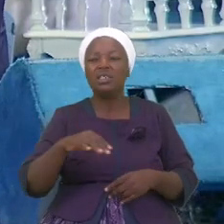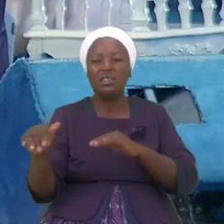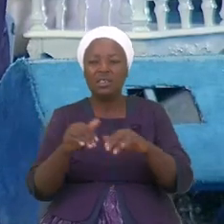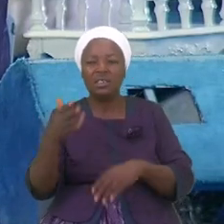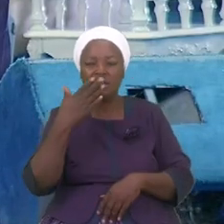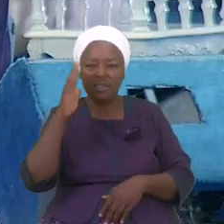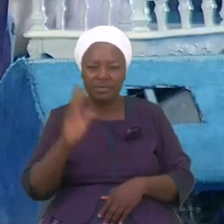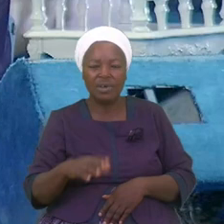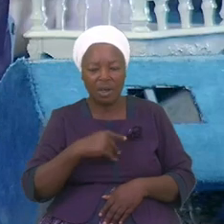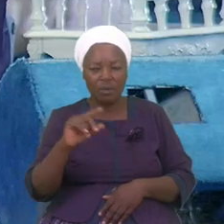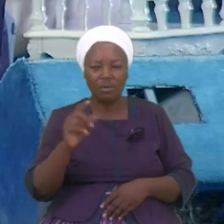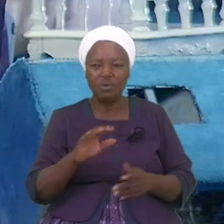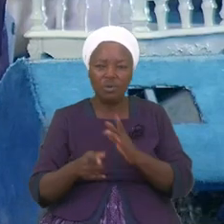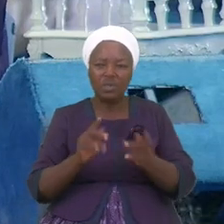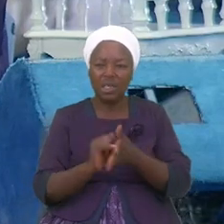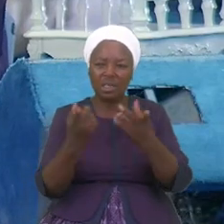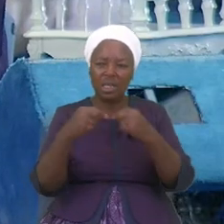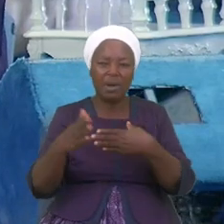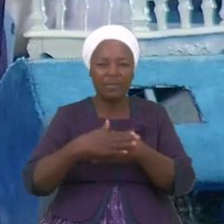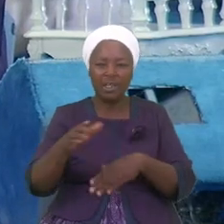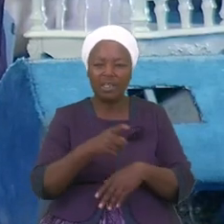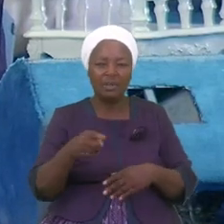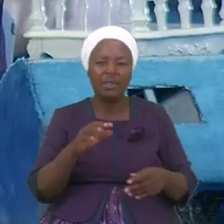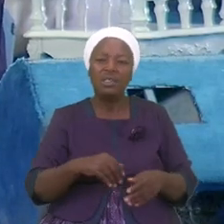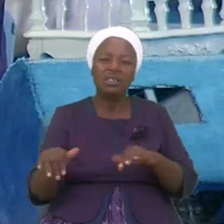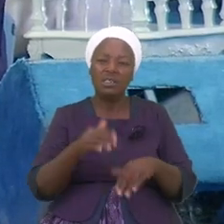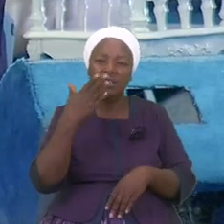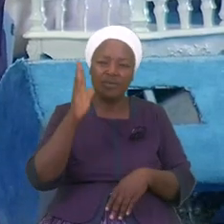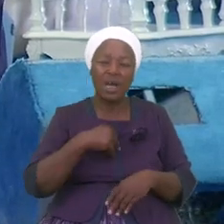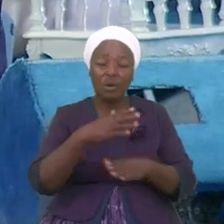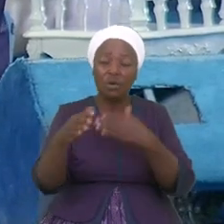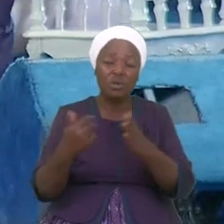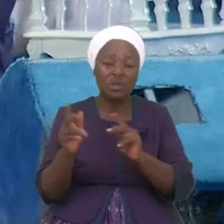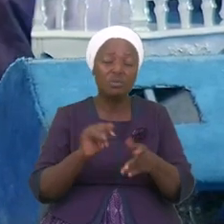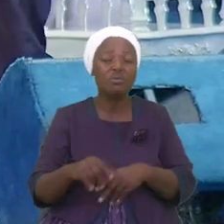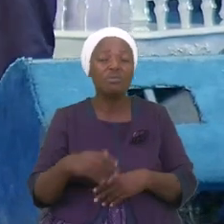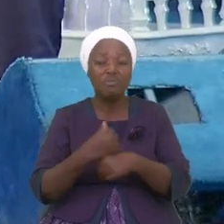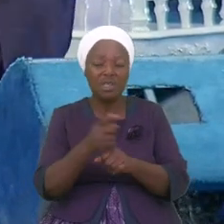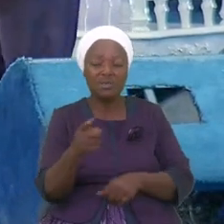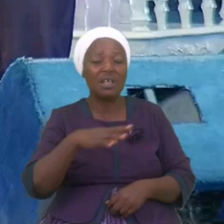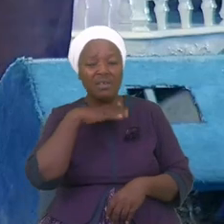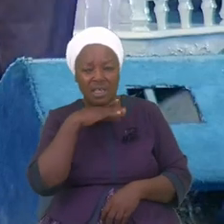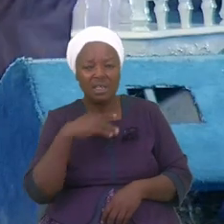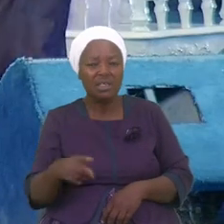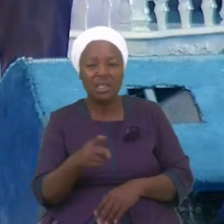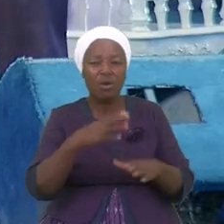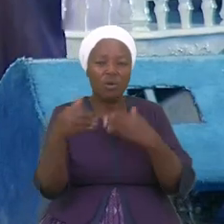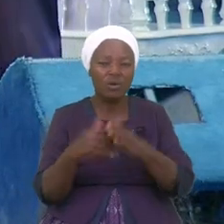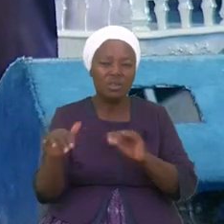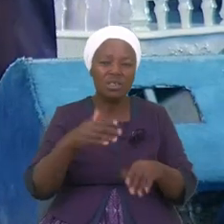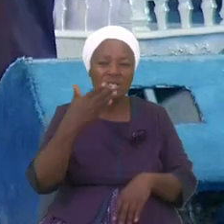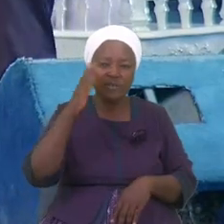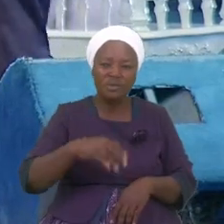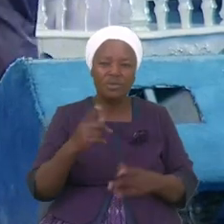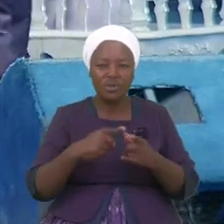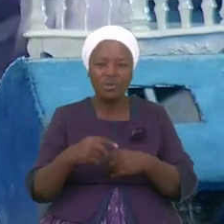that followed did evil, and the world at that time, they all corrupted themselves. They did evil, and so evil